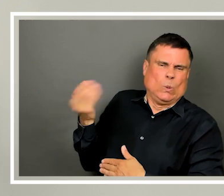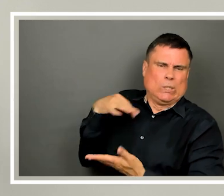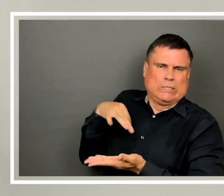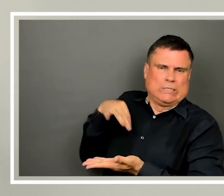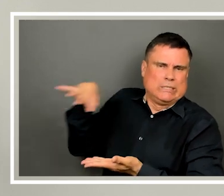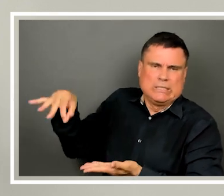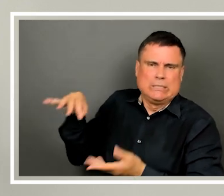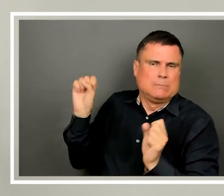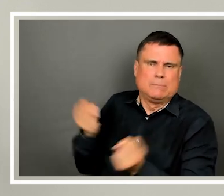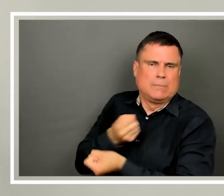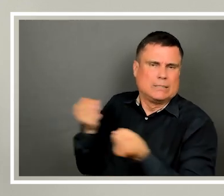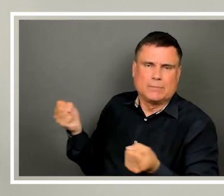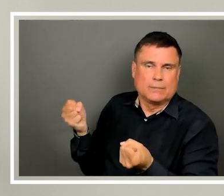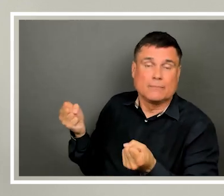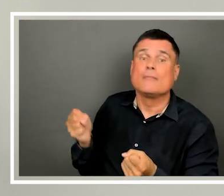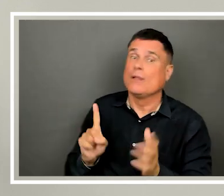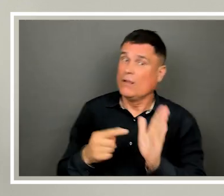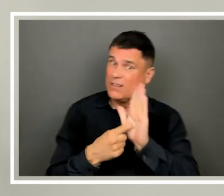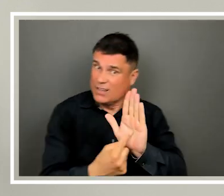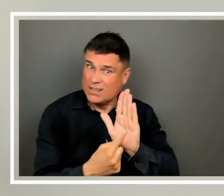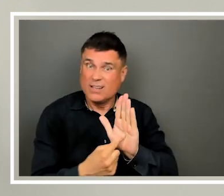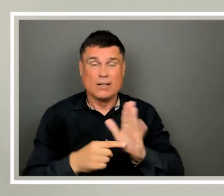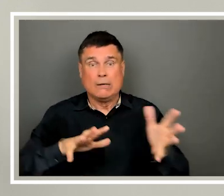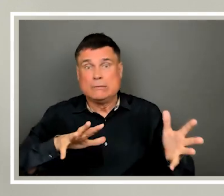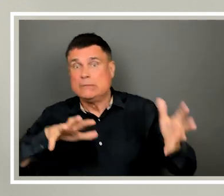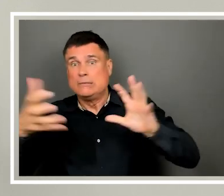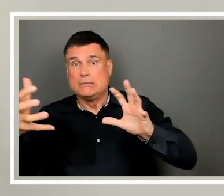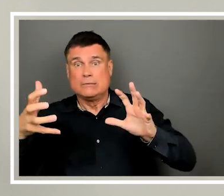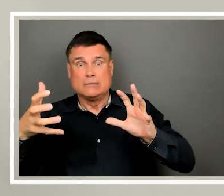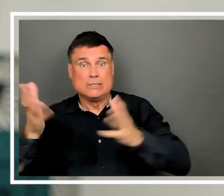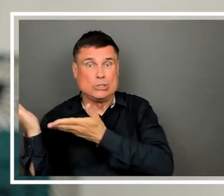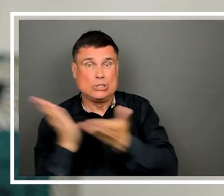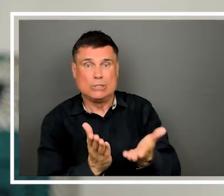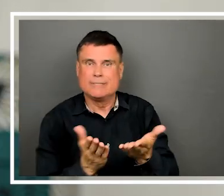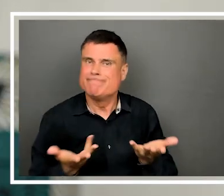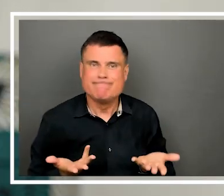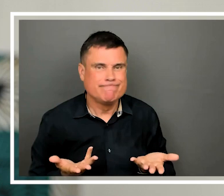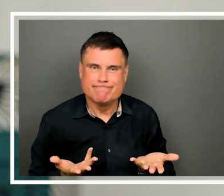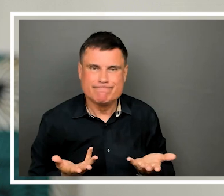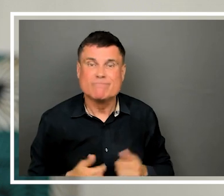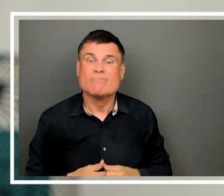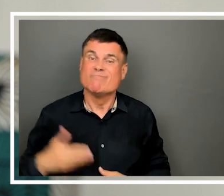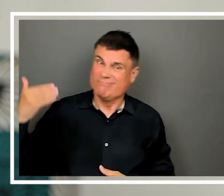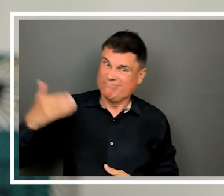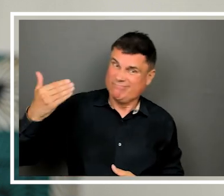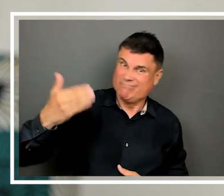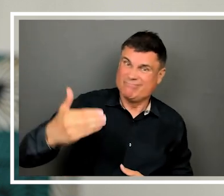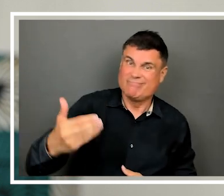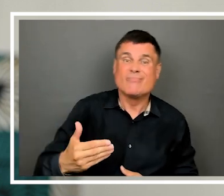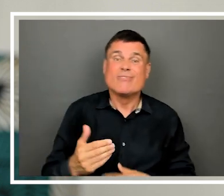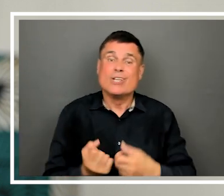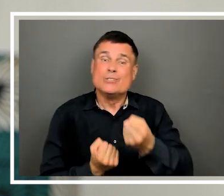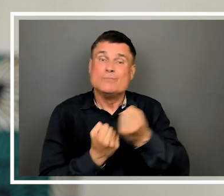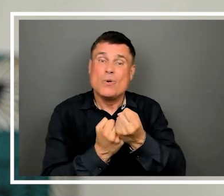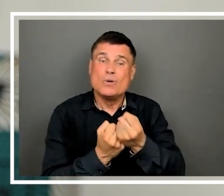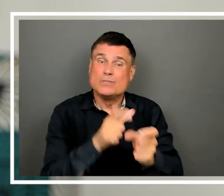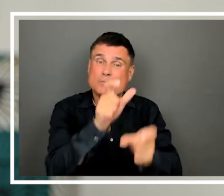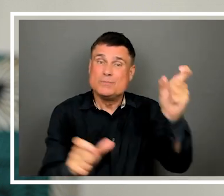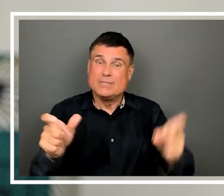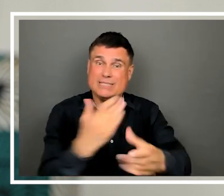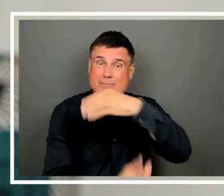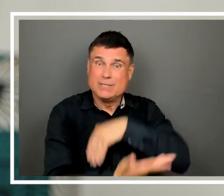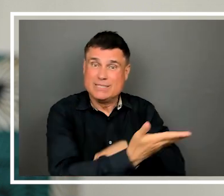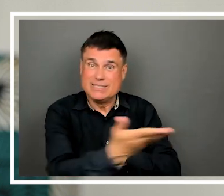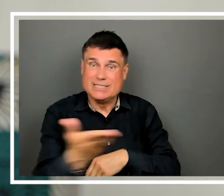with disabilities, especially in humanitarian emergencies. Most often, support for persons with disabilities